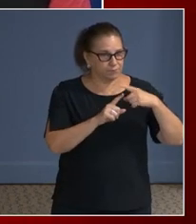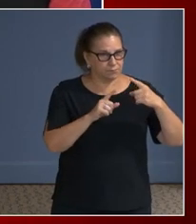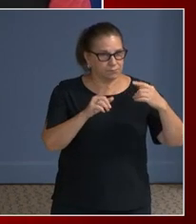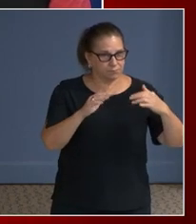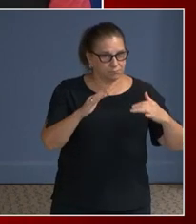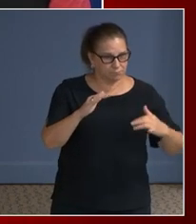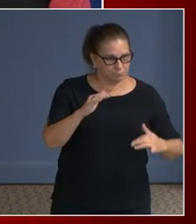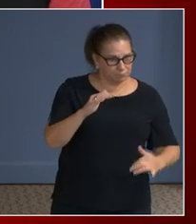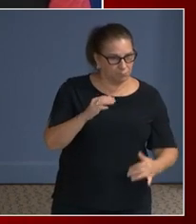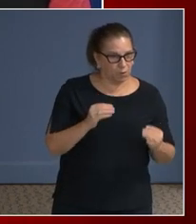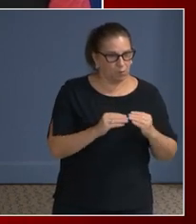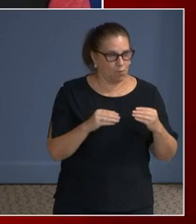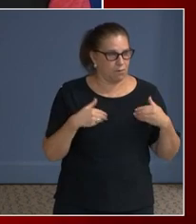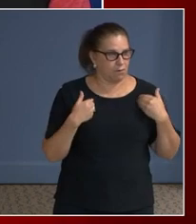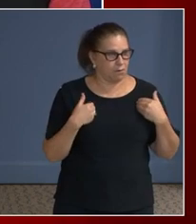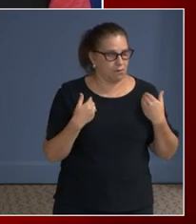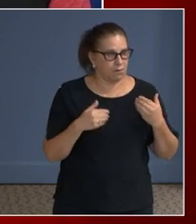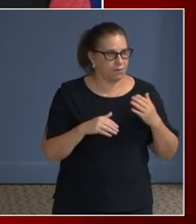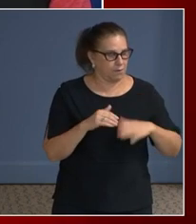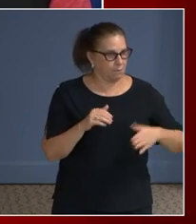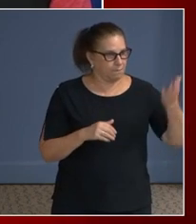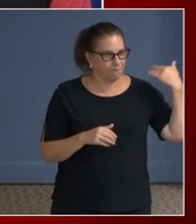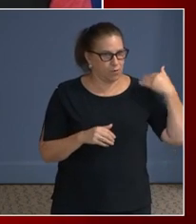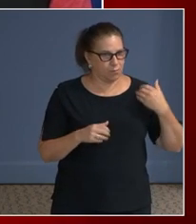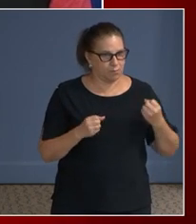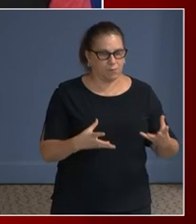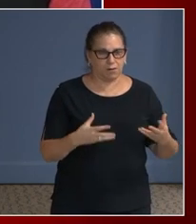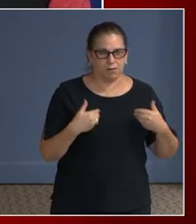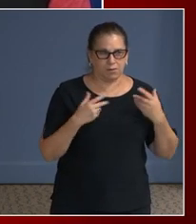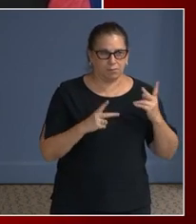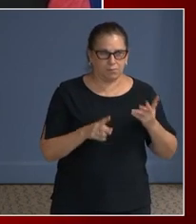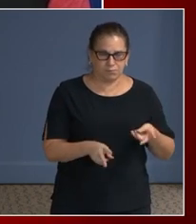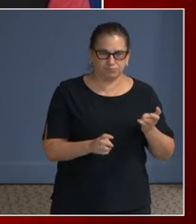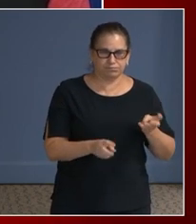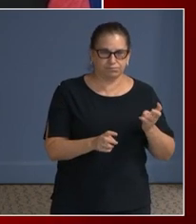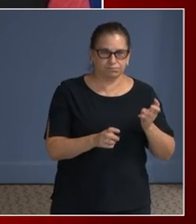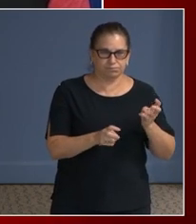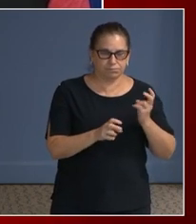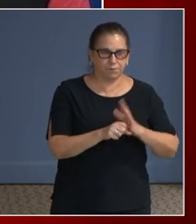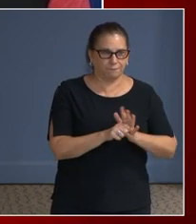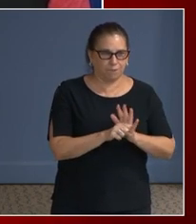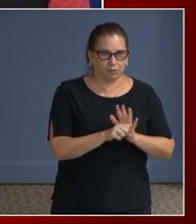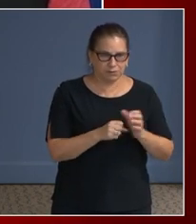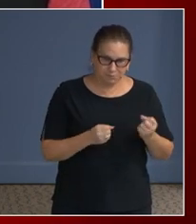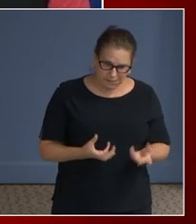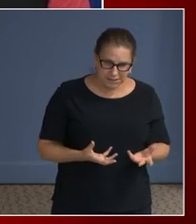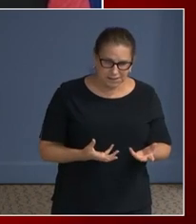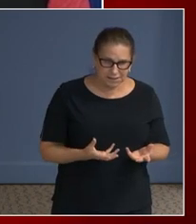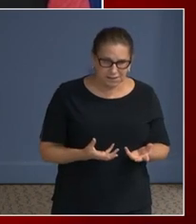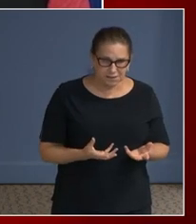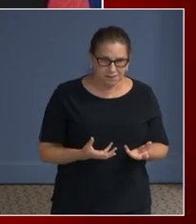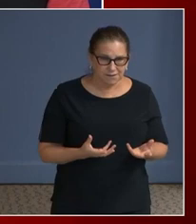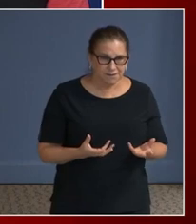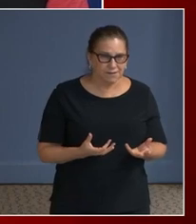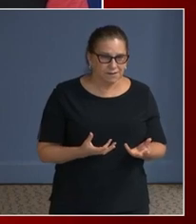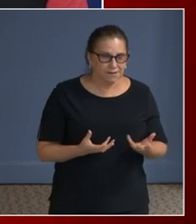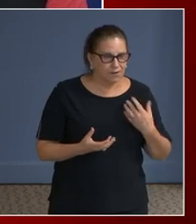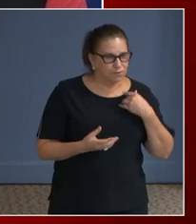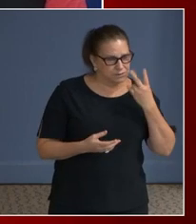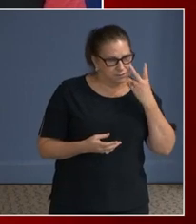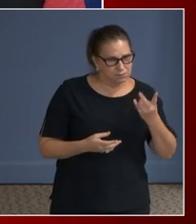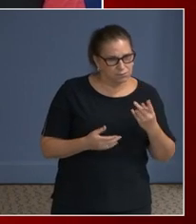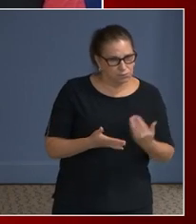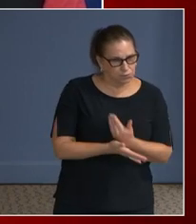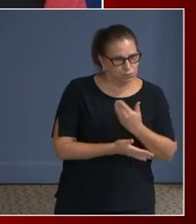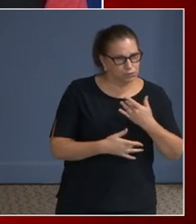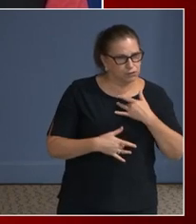were prior to July 1. We continue to observe that trend even if we just examine the data